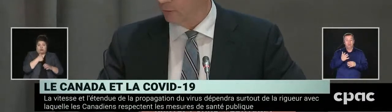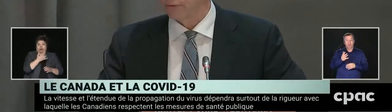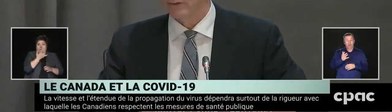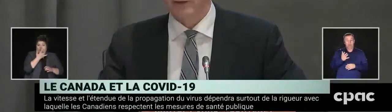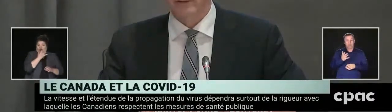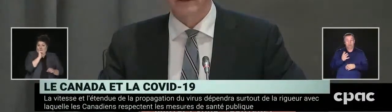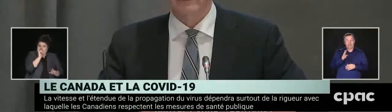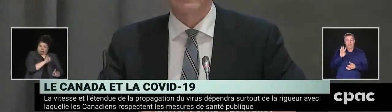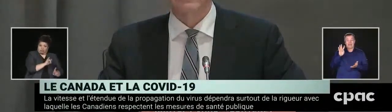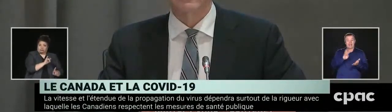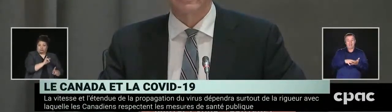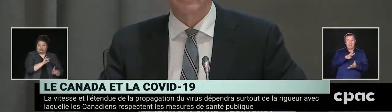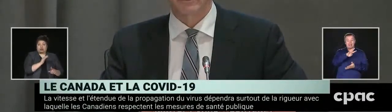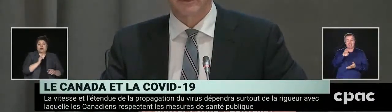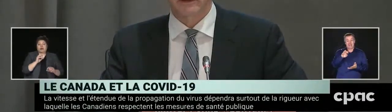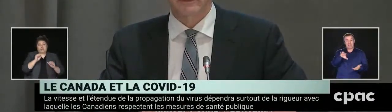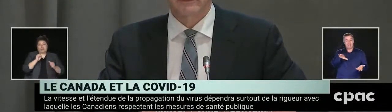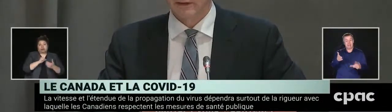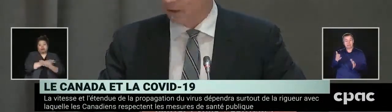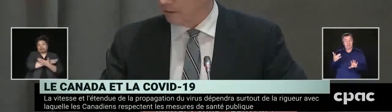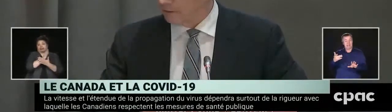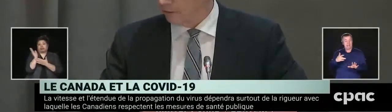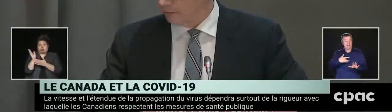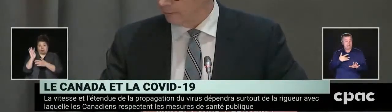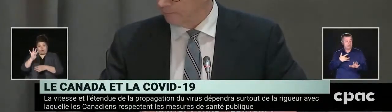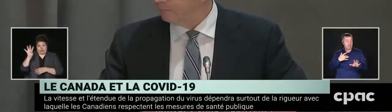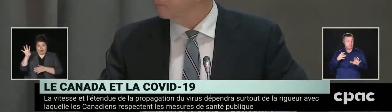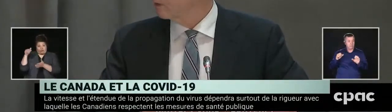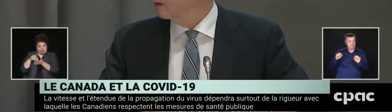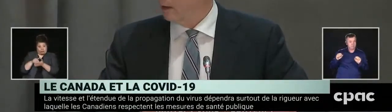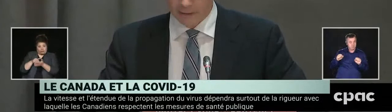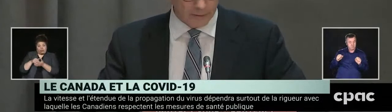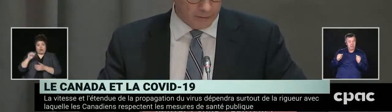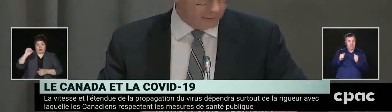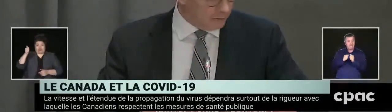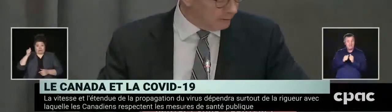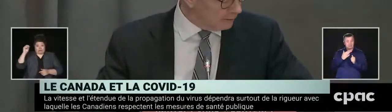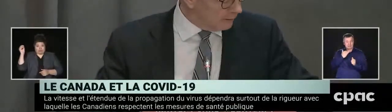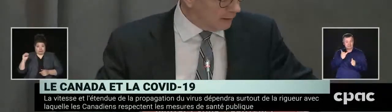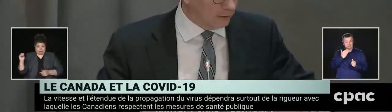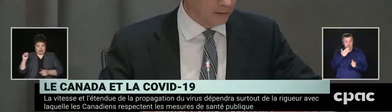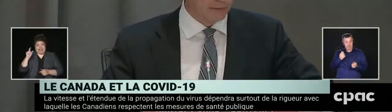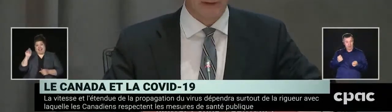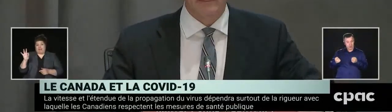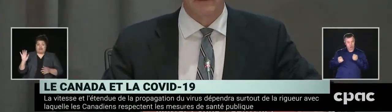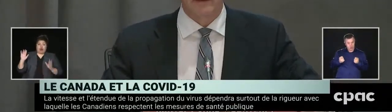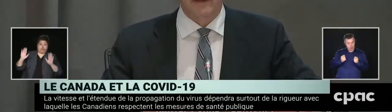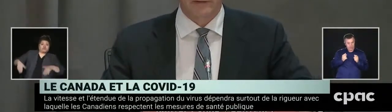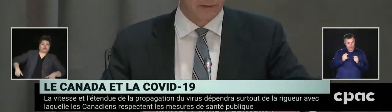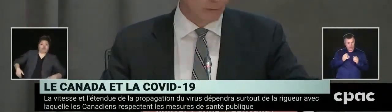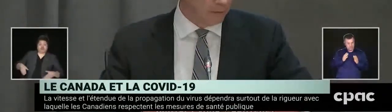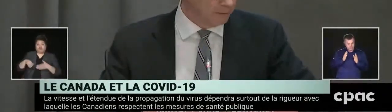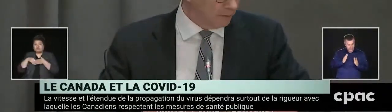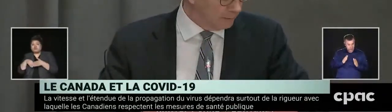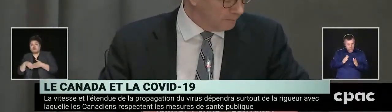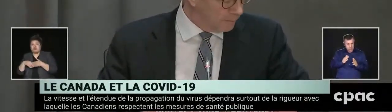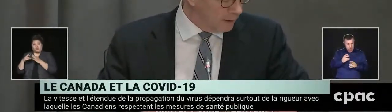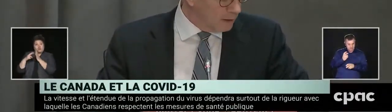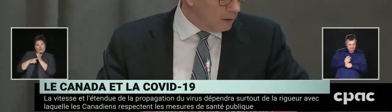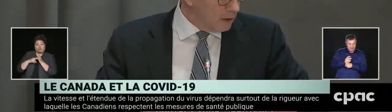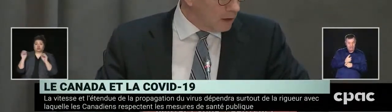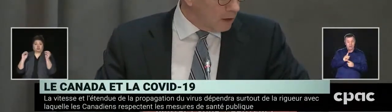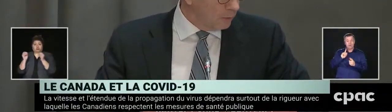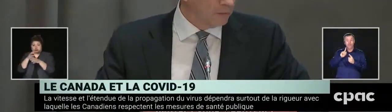to 44,000 in the 10% scenario. As I noted, and Dr. Tam emphasized in her